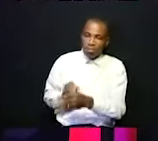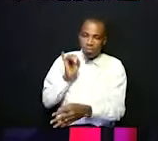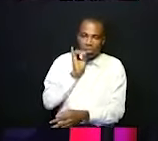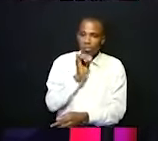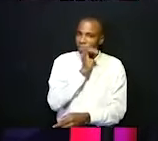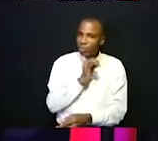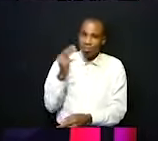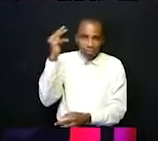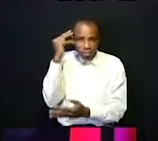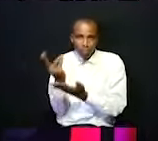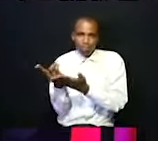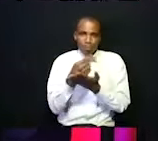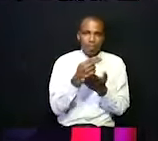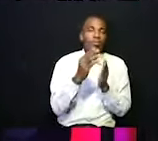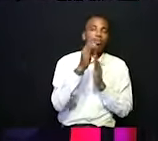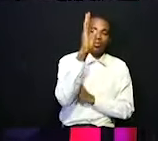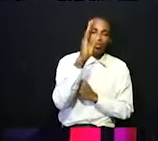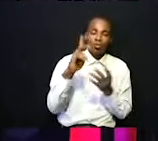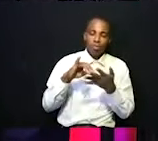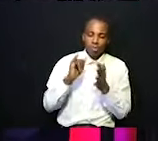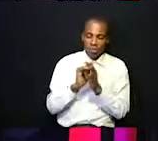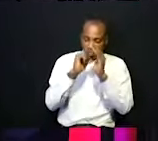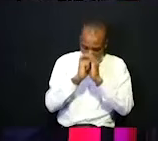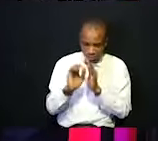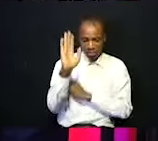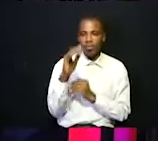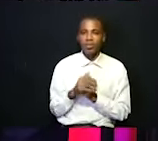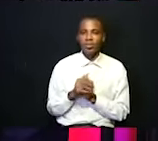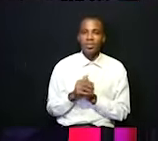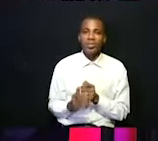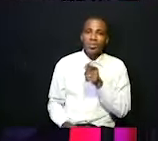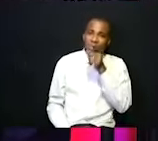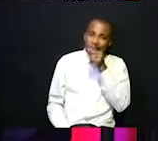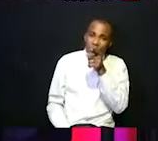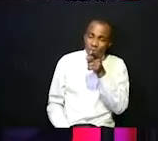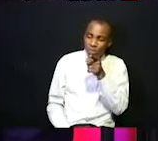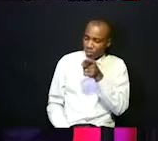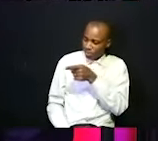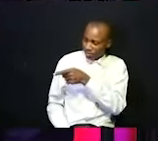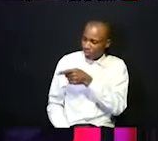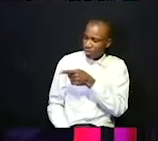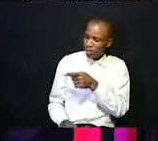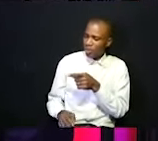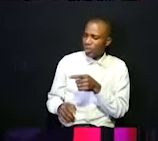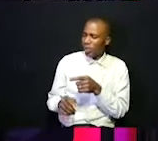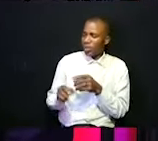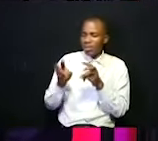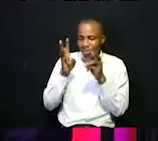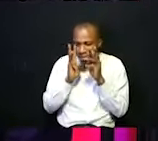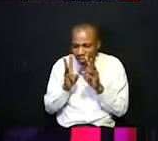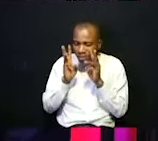Israelites back to God and to true worship. You flood the Lord's altar with tears. You weep and